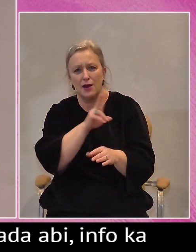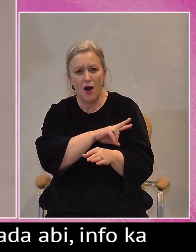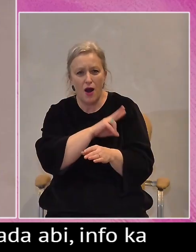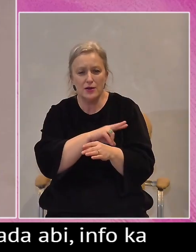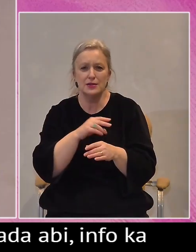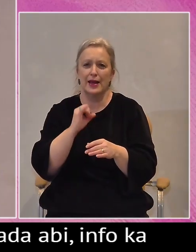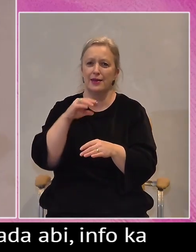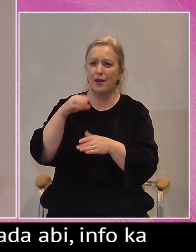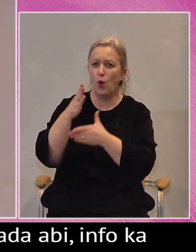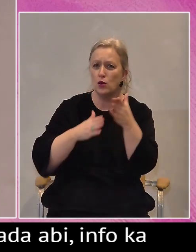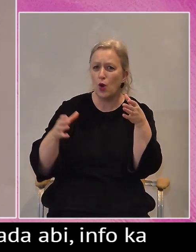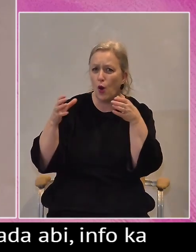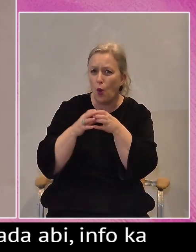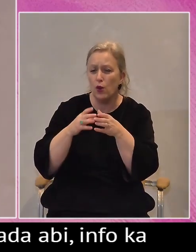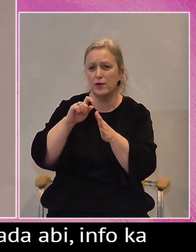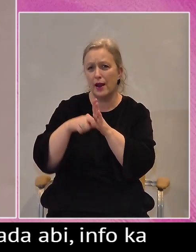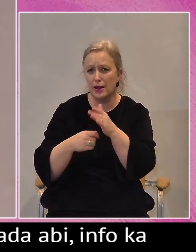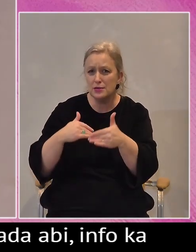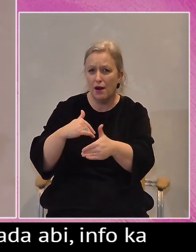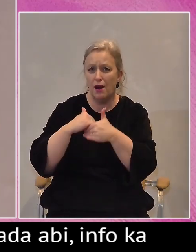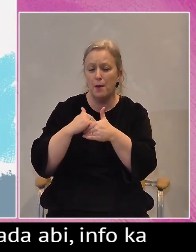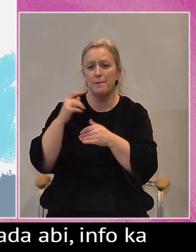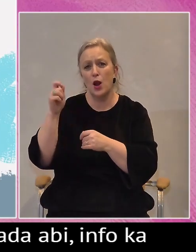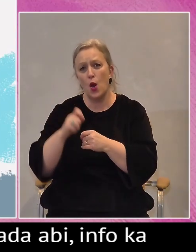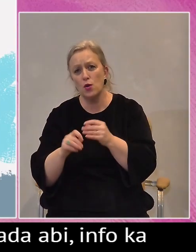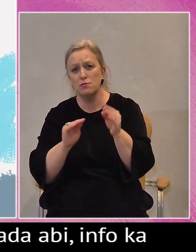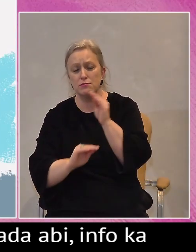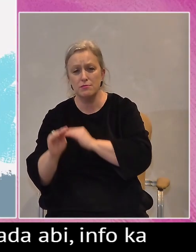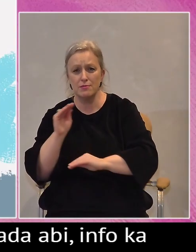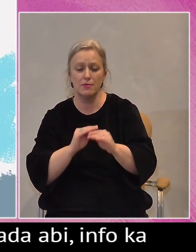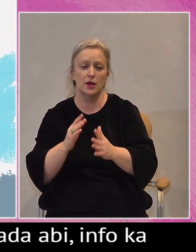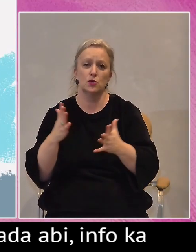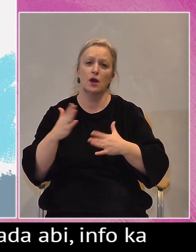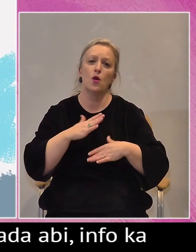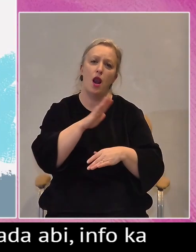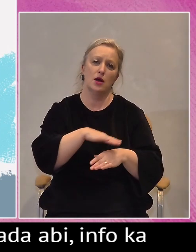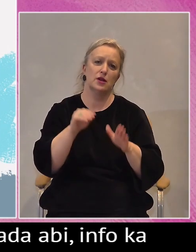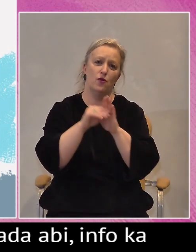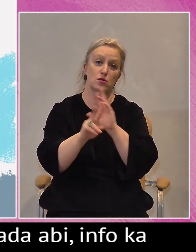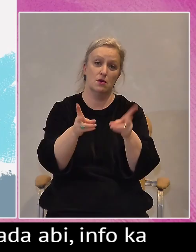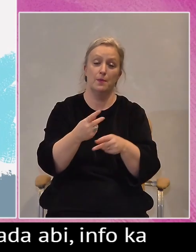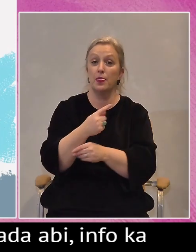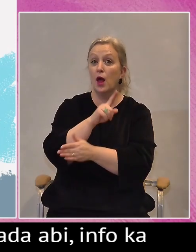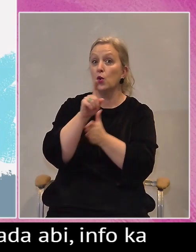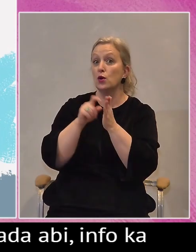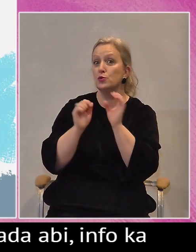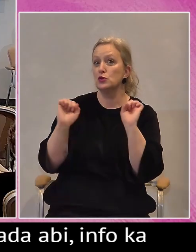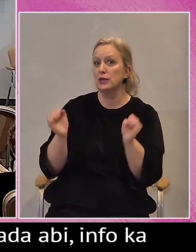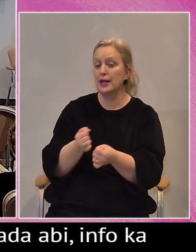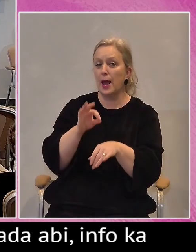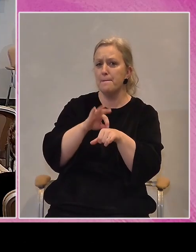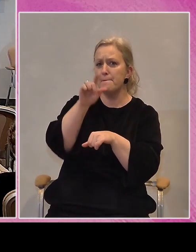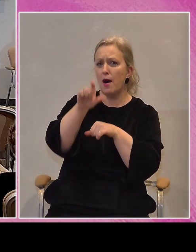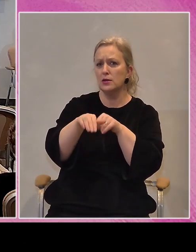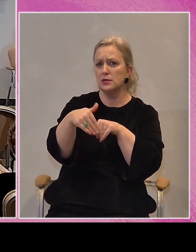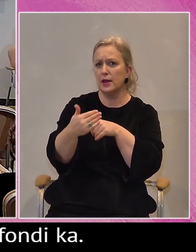Disease Collective, the physicians, the parents, and the IT department helping us